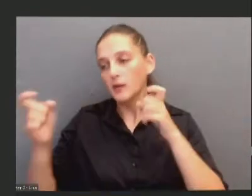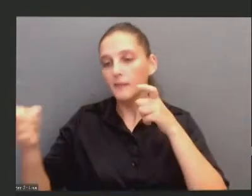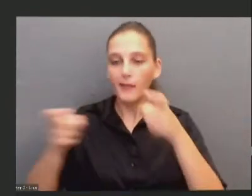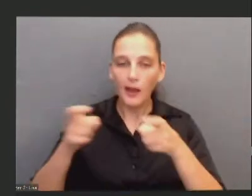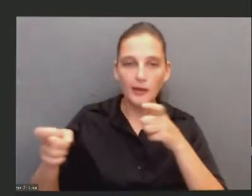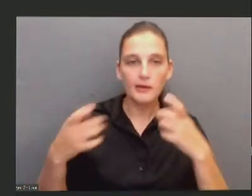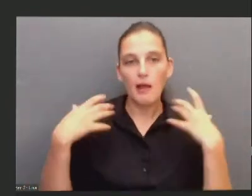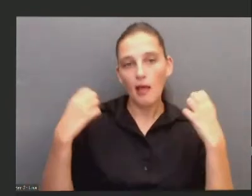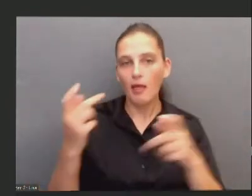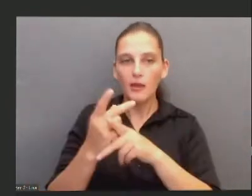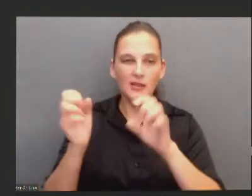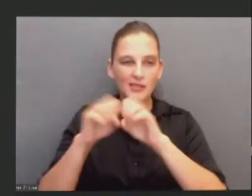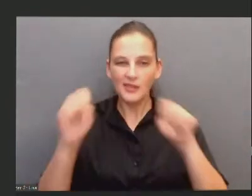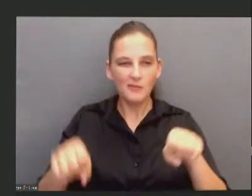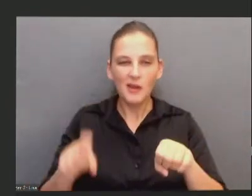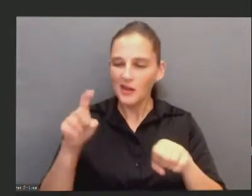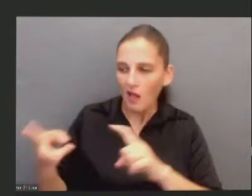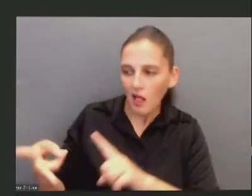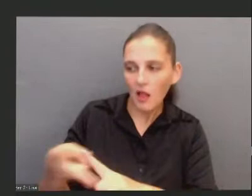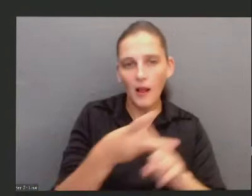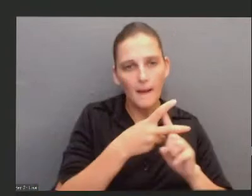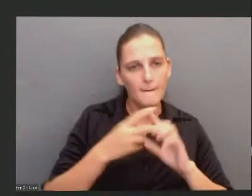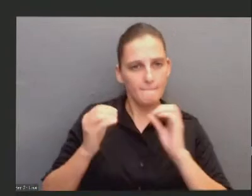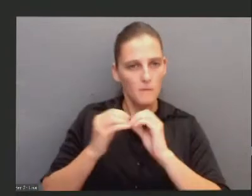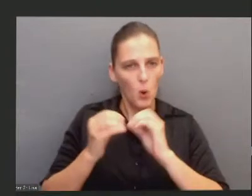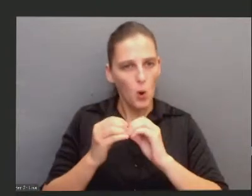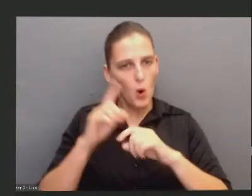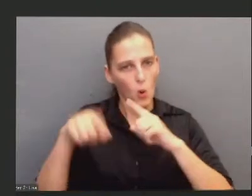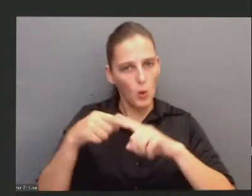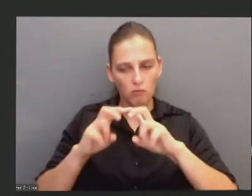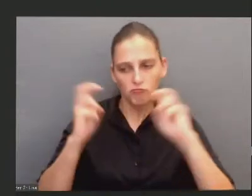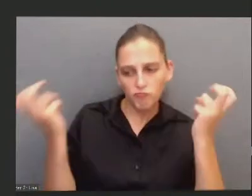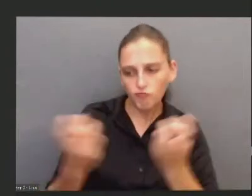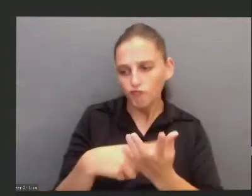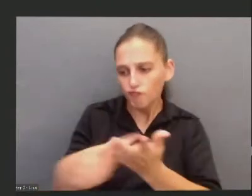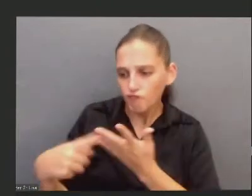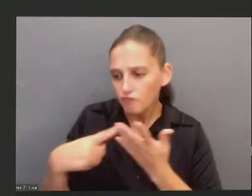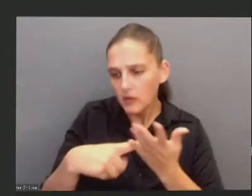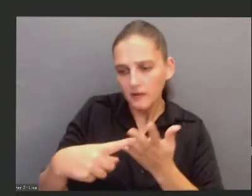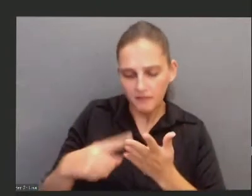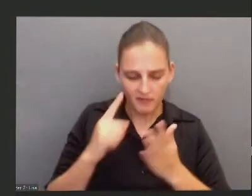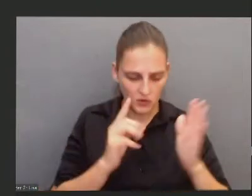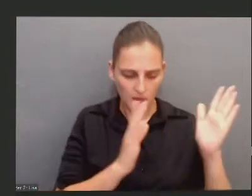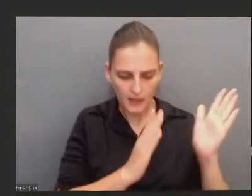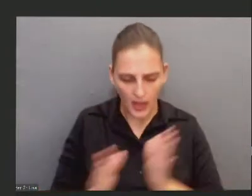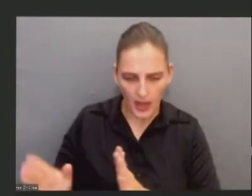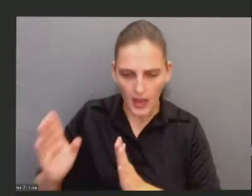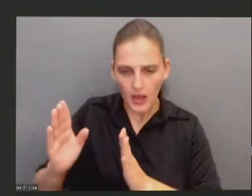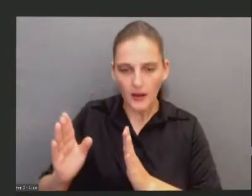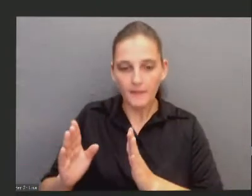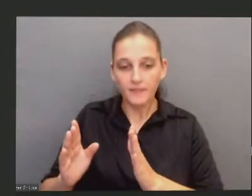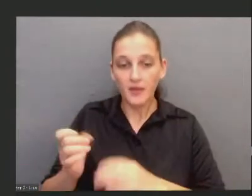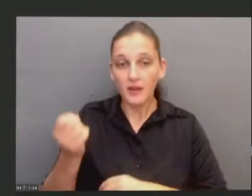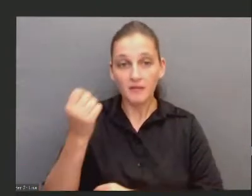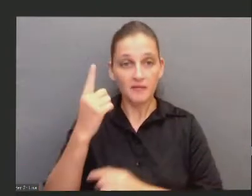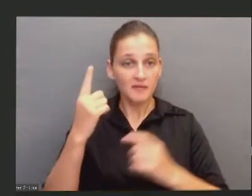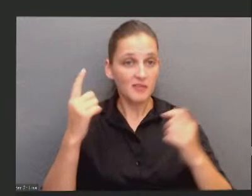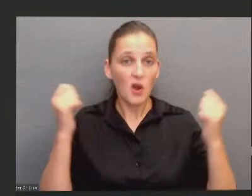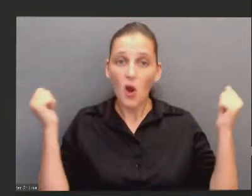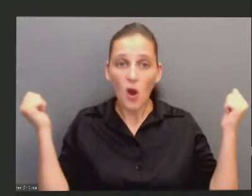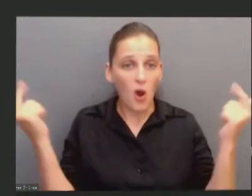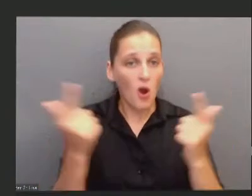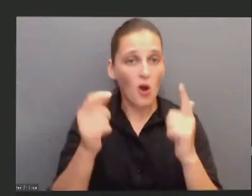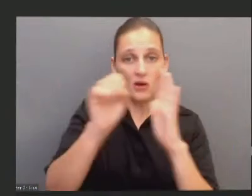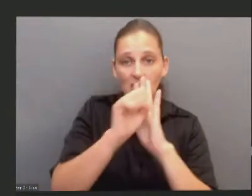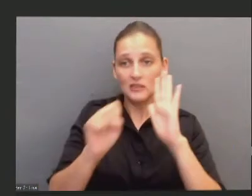healthcare systems to the table when we're doing those tabletop exercises and doing all of our planning and preparedness. All of our states and municipalities,